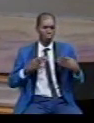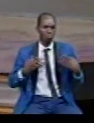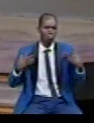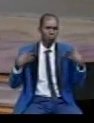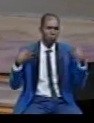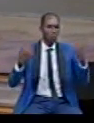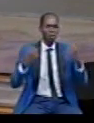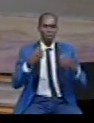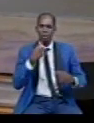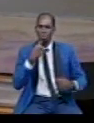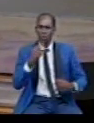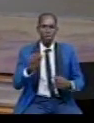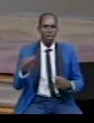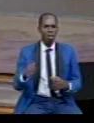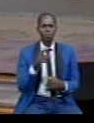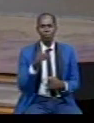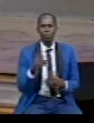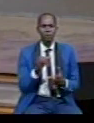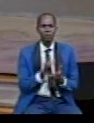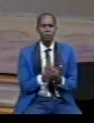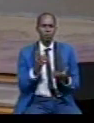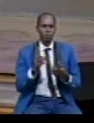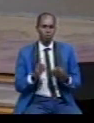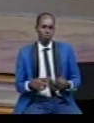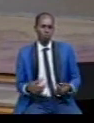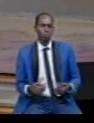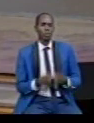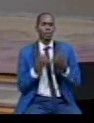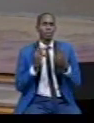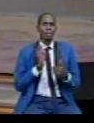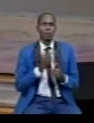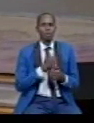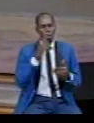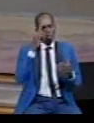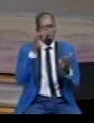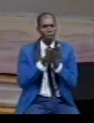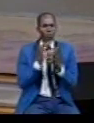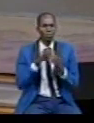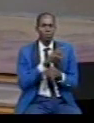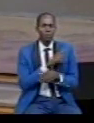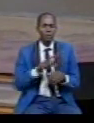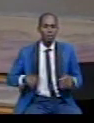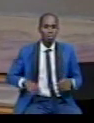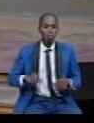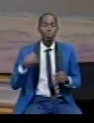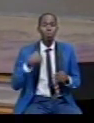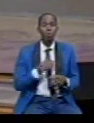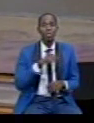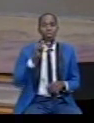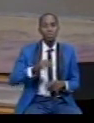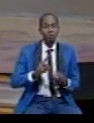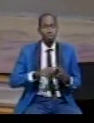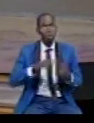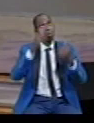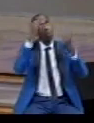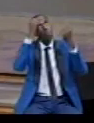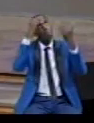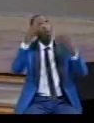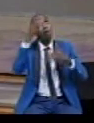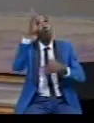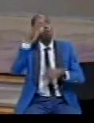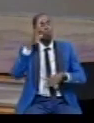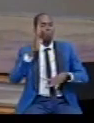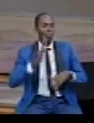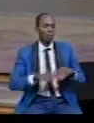challenge our devotion to the Lord that we ought to obey God rather than men. And that we